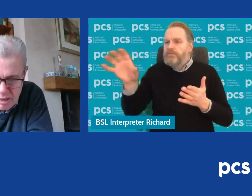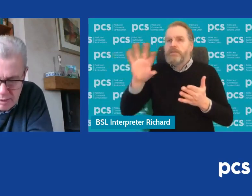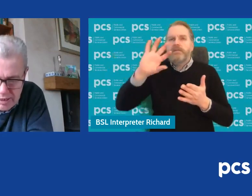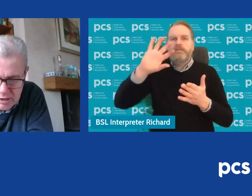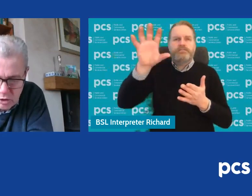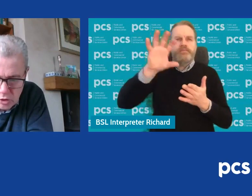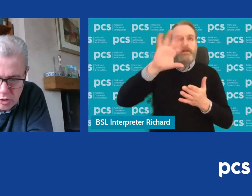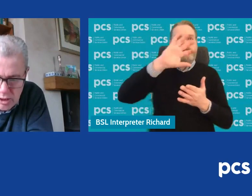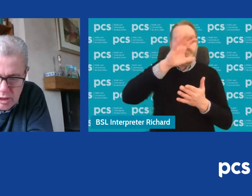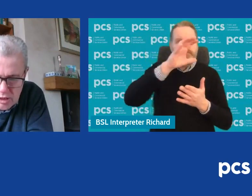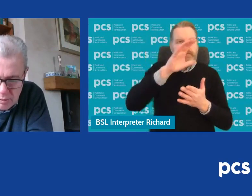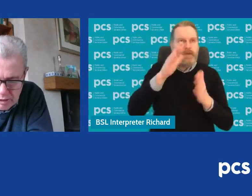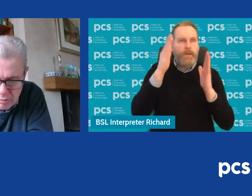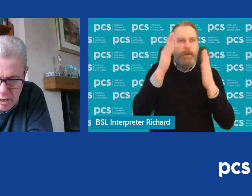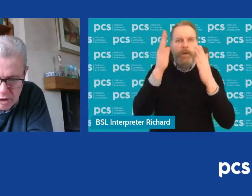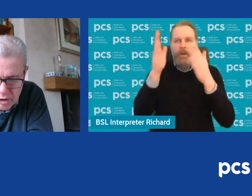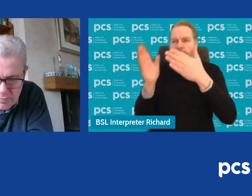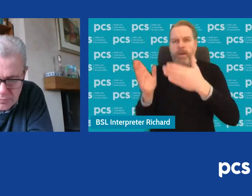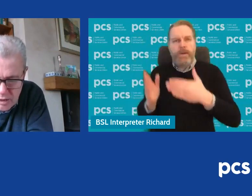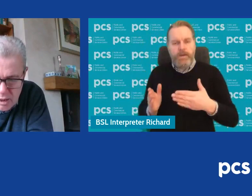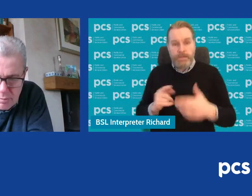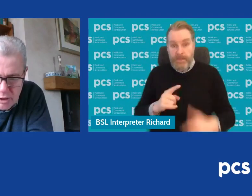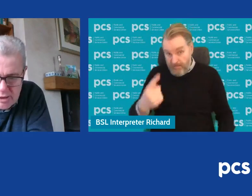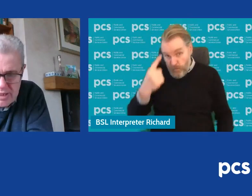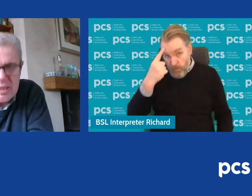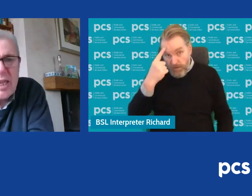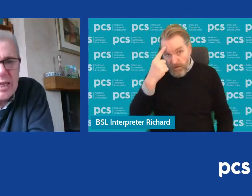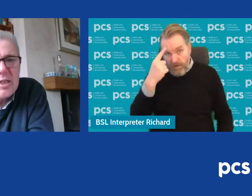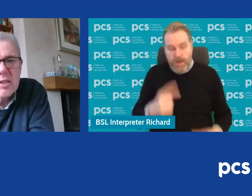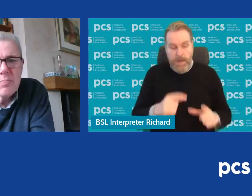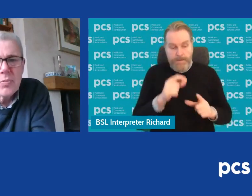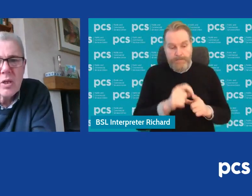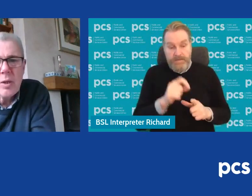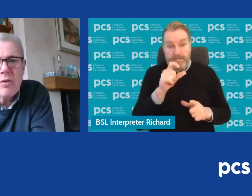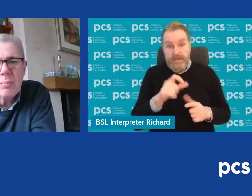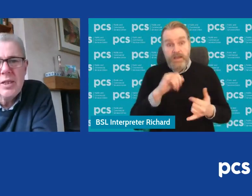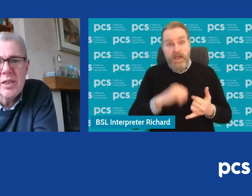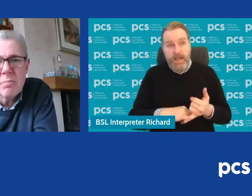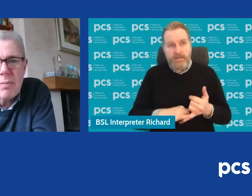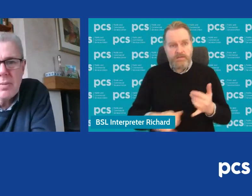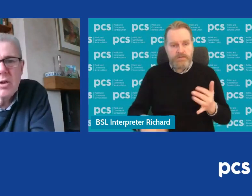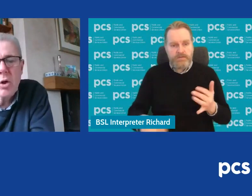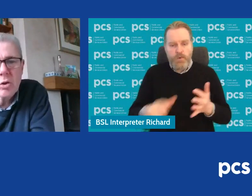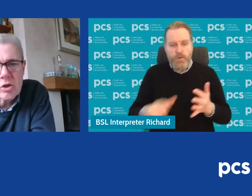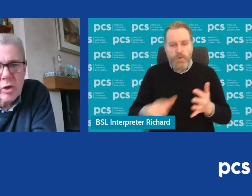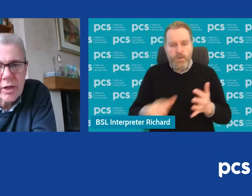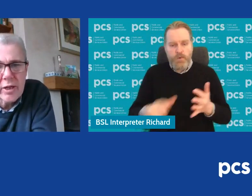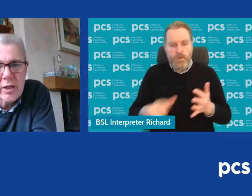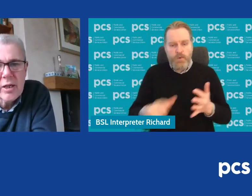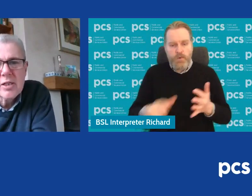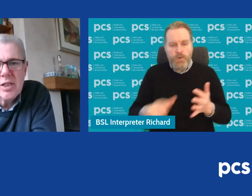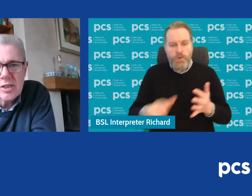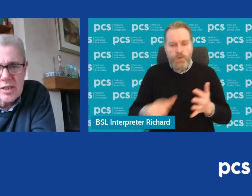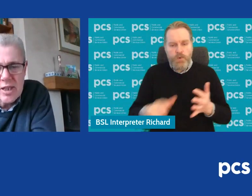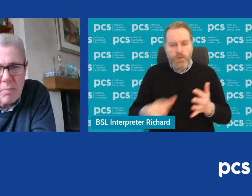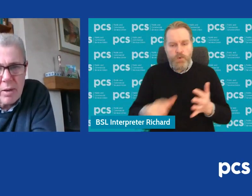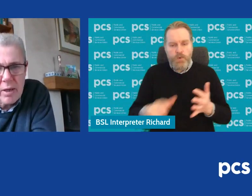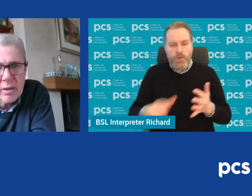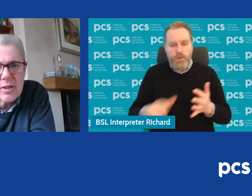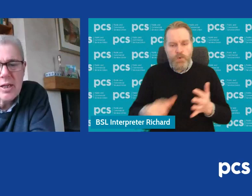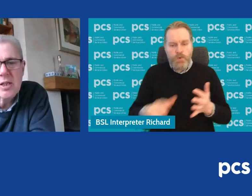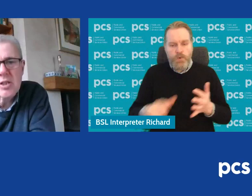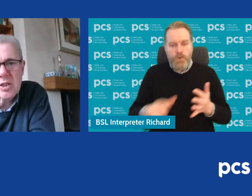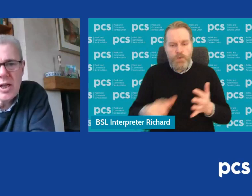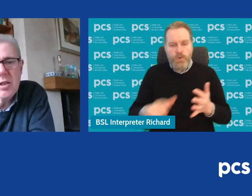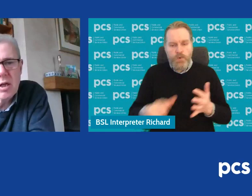since December last year to build the pressure. Because it is a case that we've had PCS members on strike since